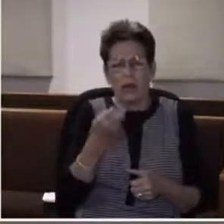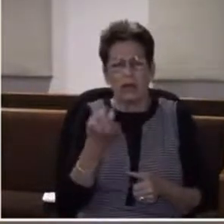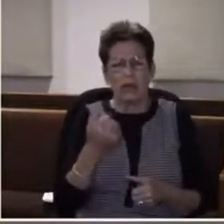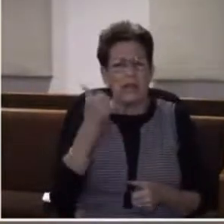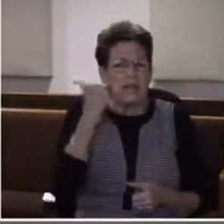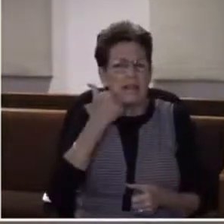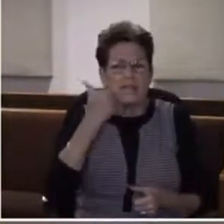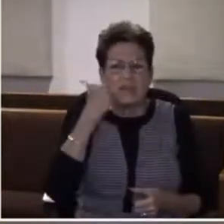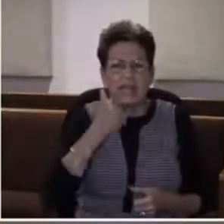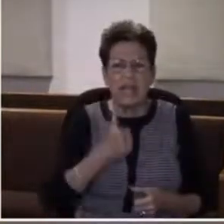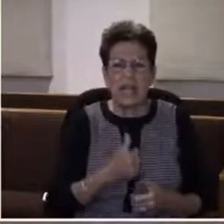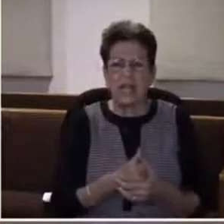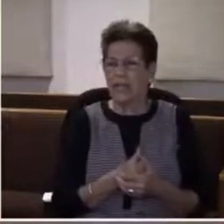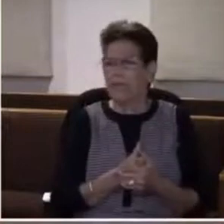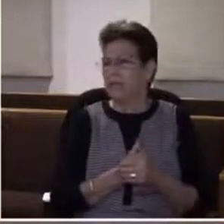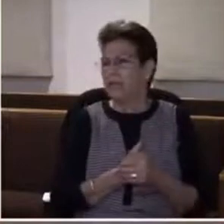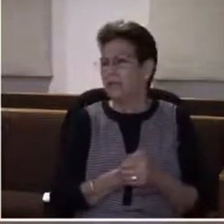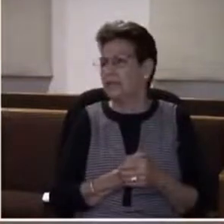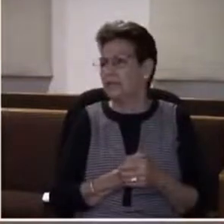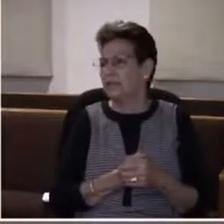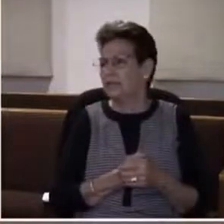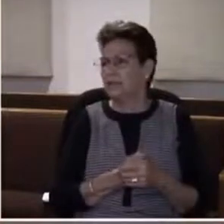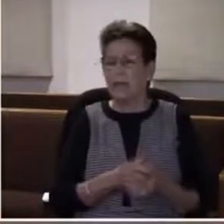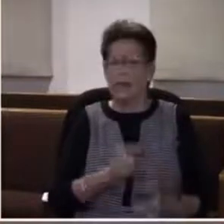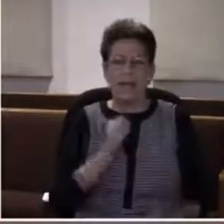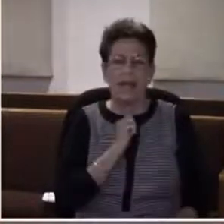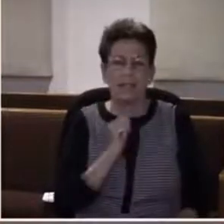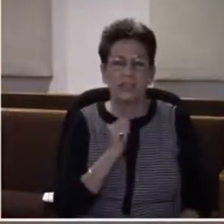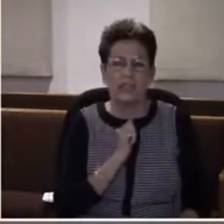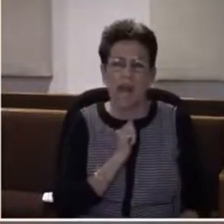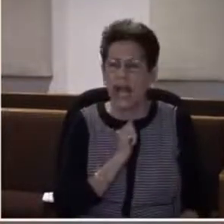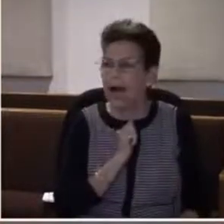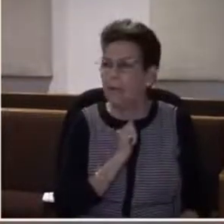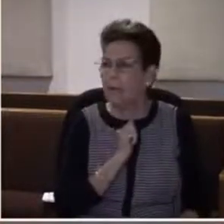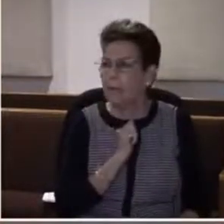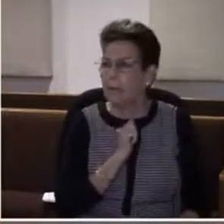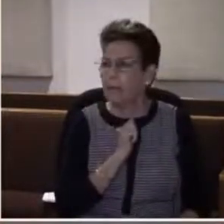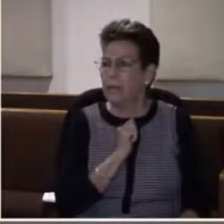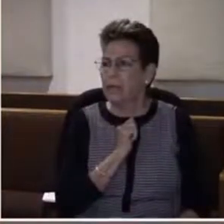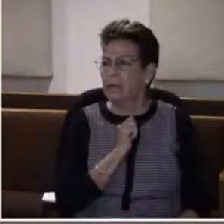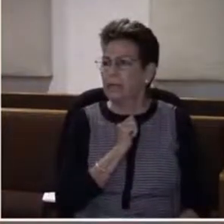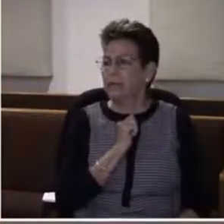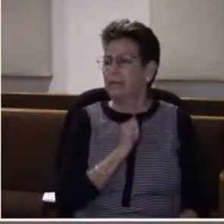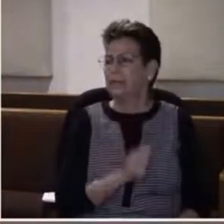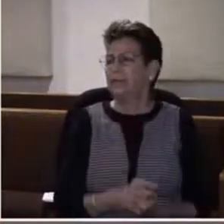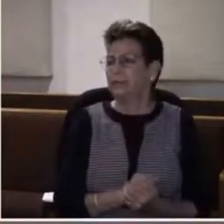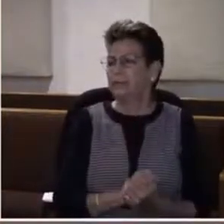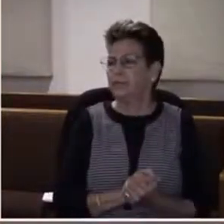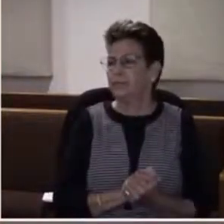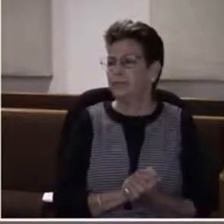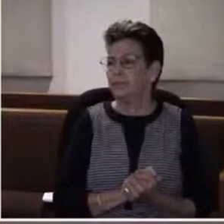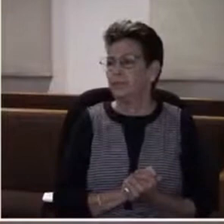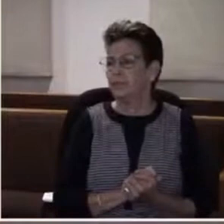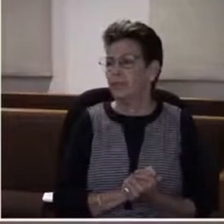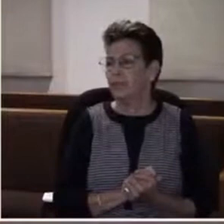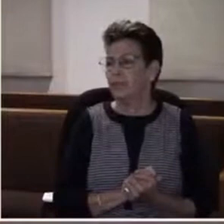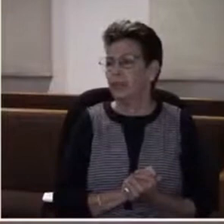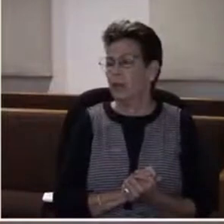never can catch a break. Pastor, we're a hot mess.